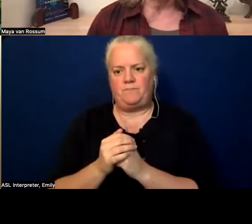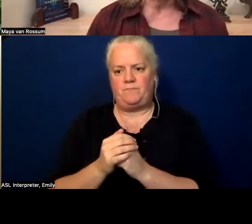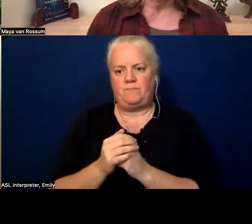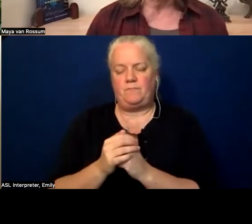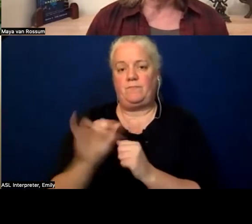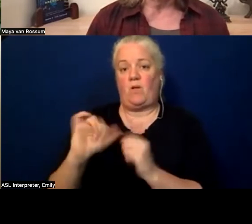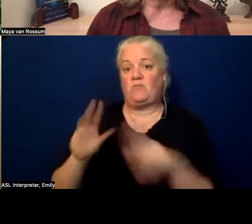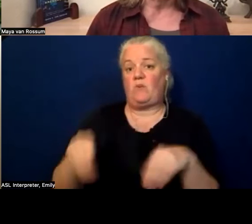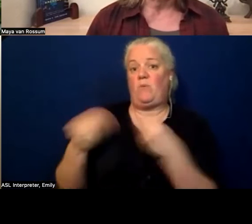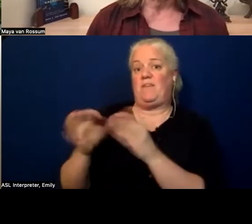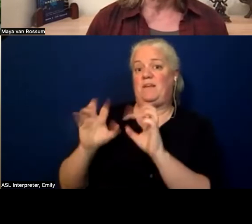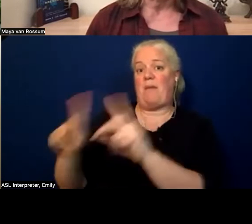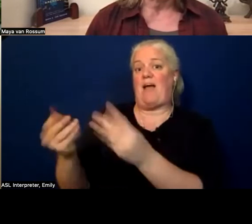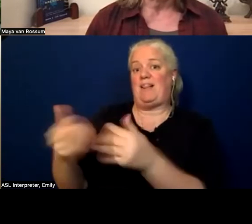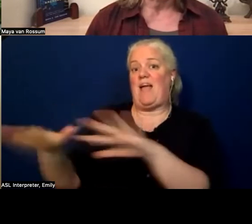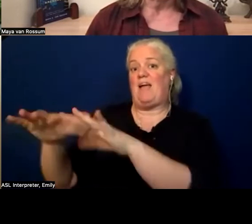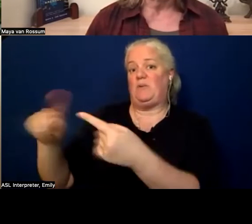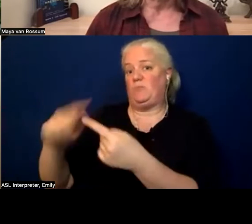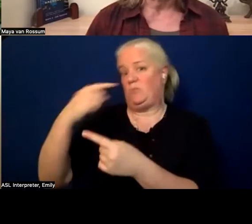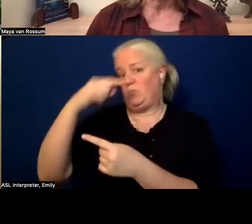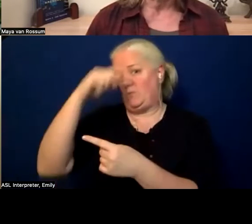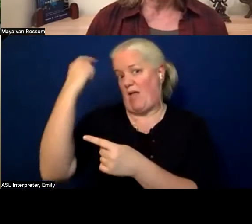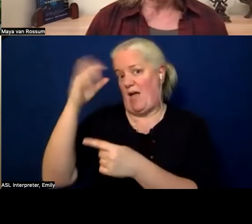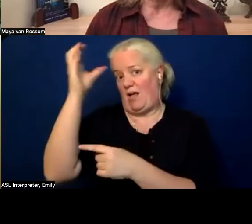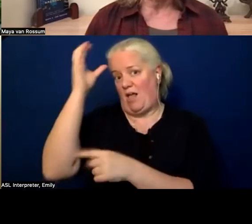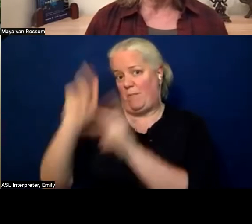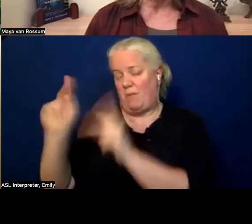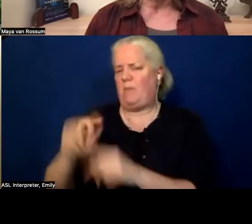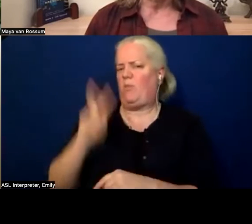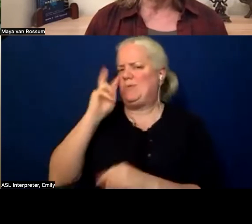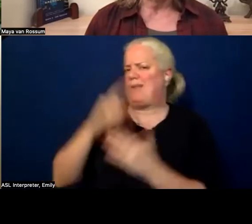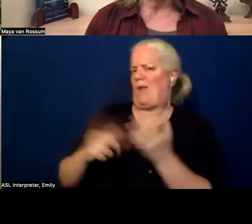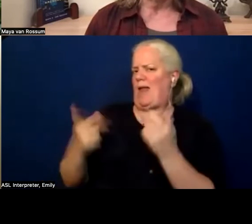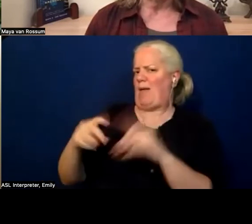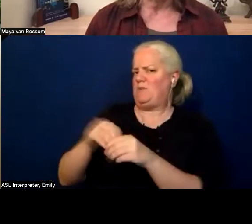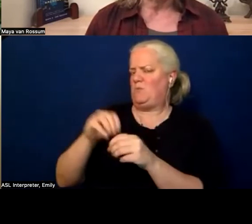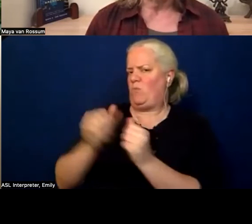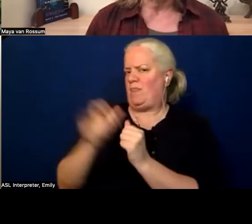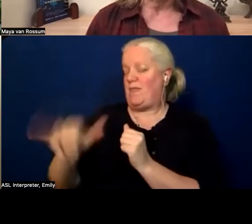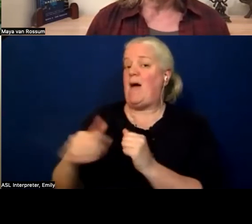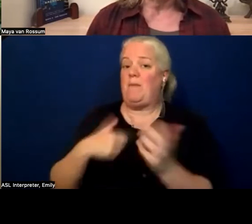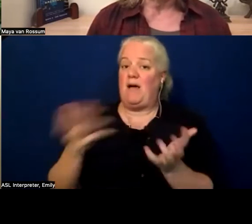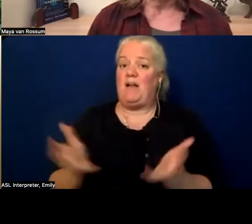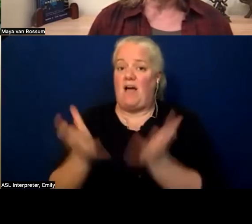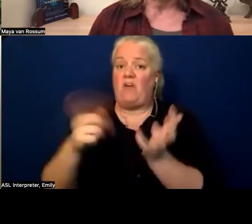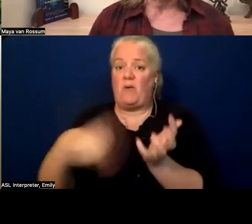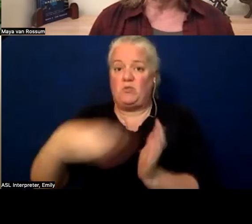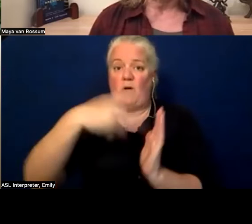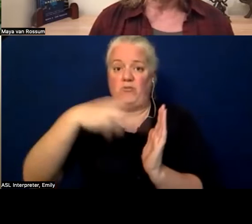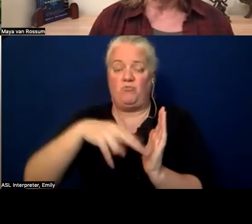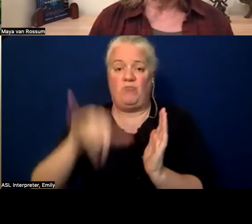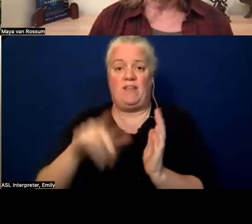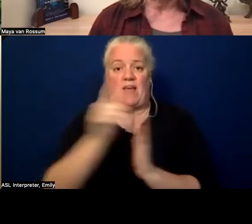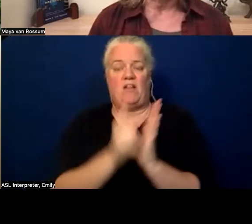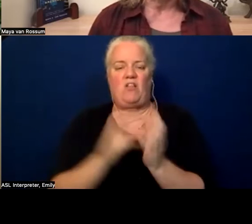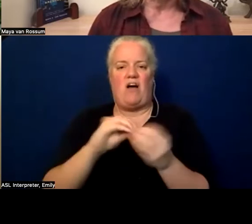land back to them. We'll see what happens with that, but I would highly encourage everyone to read Colombia Law 70. It's really,